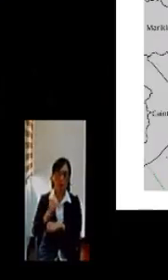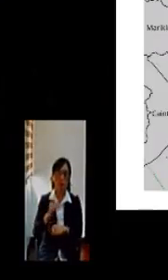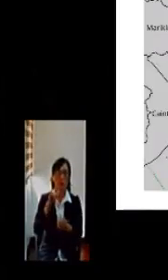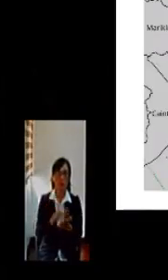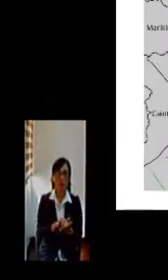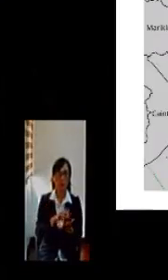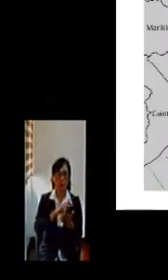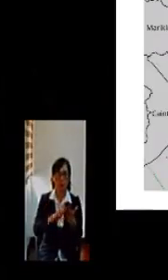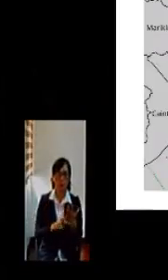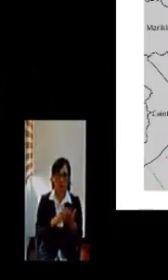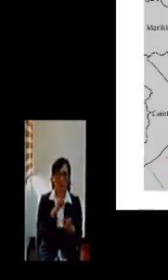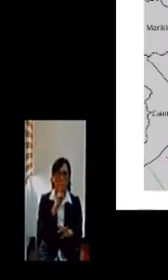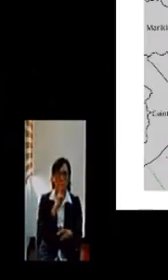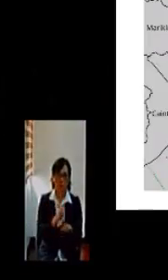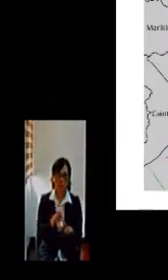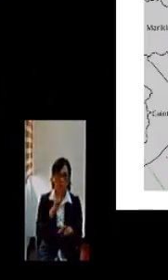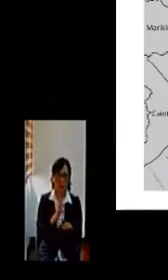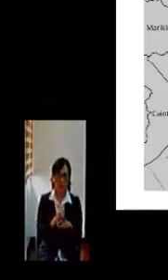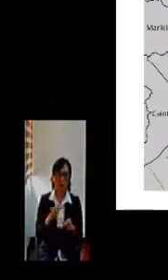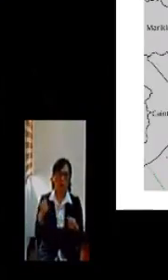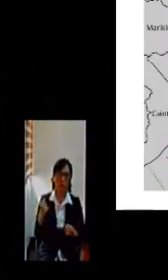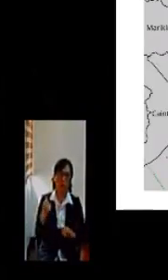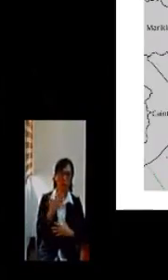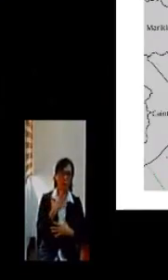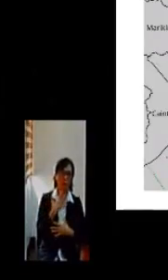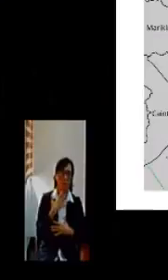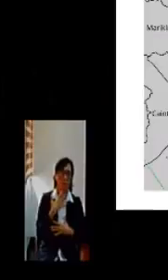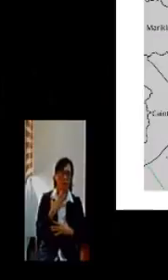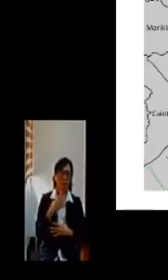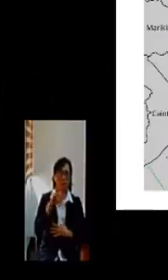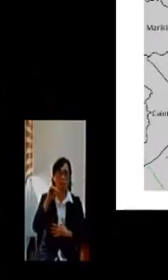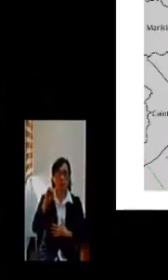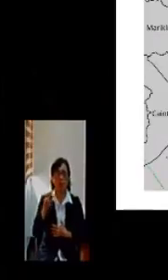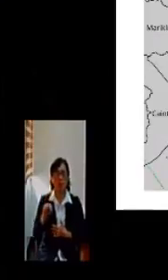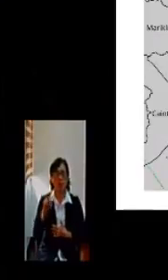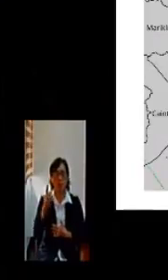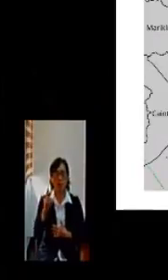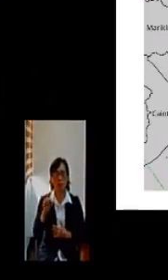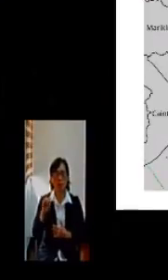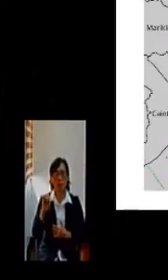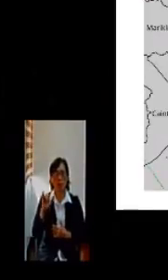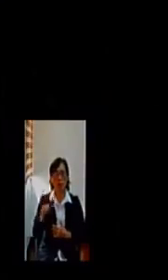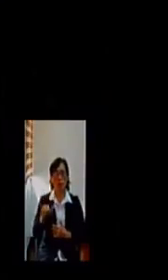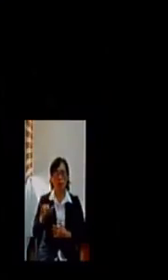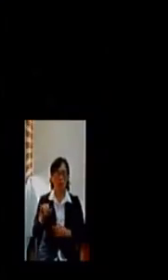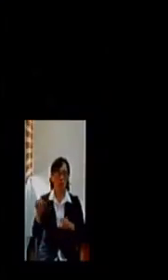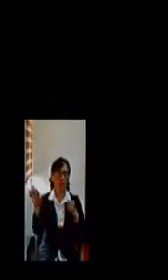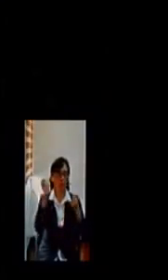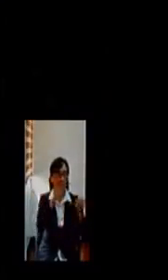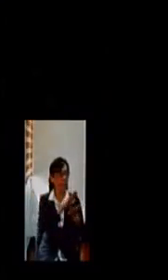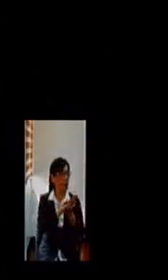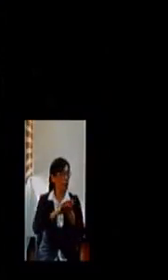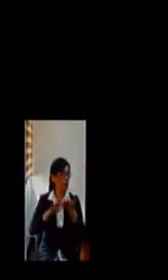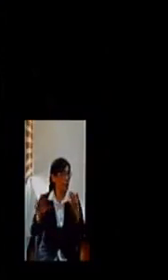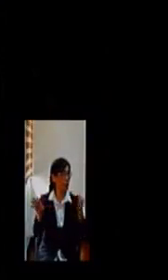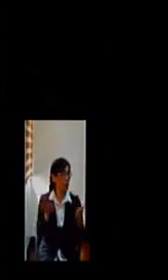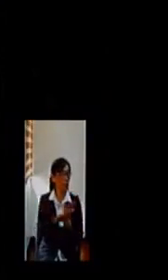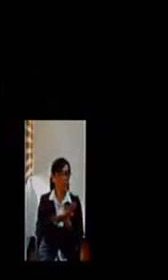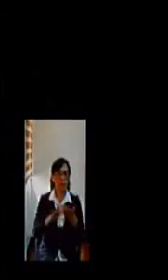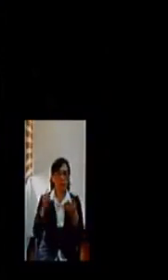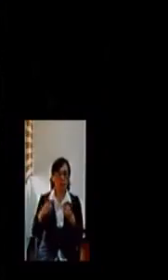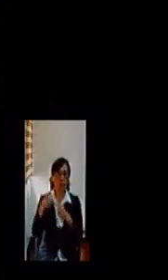is really, really scary. Another Ondoy would trigger another catastrophe, I think. But going back to